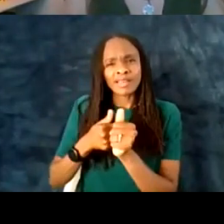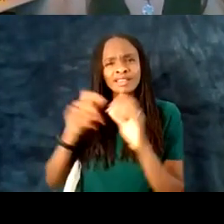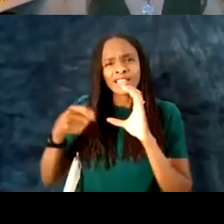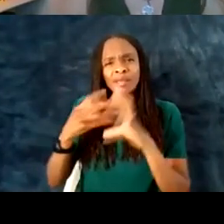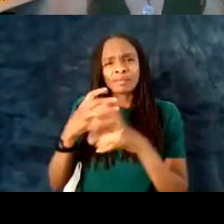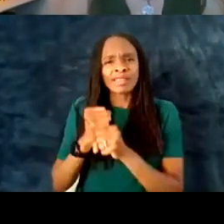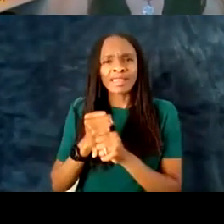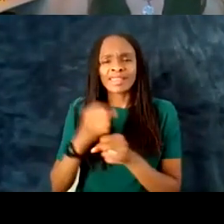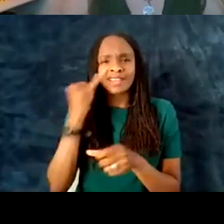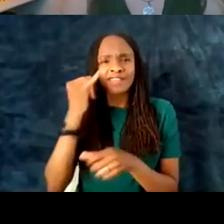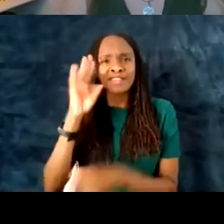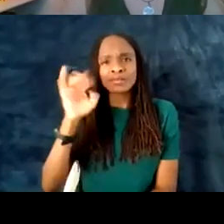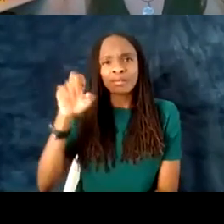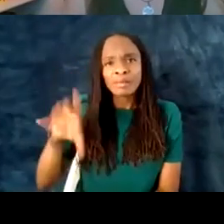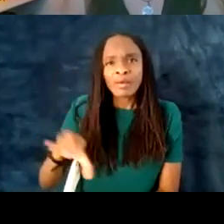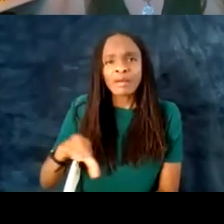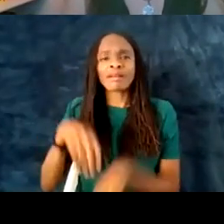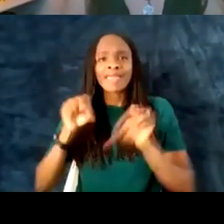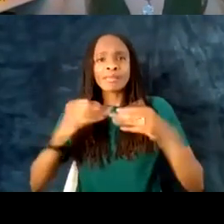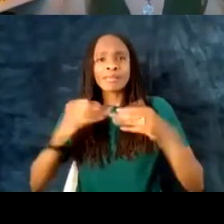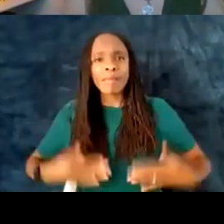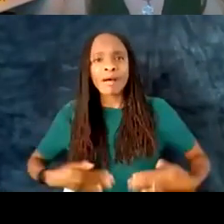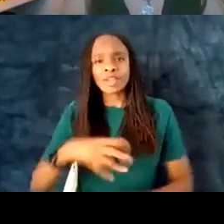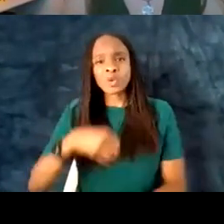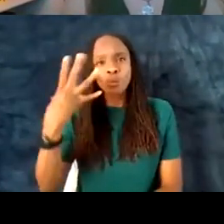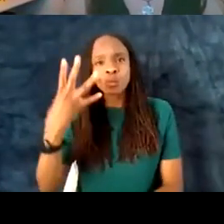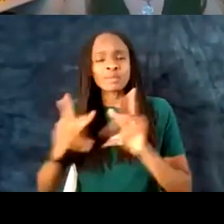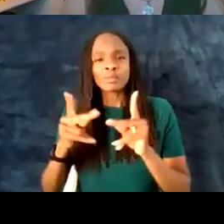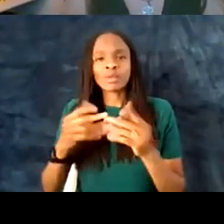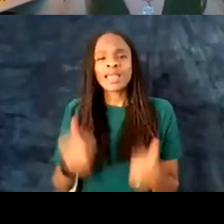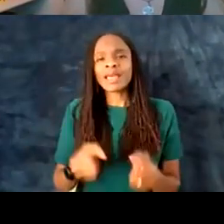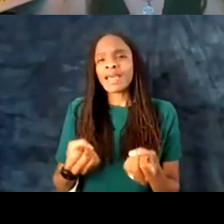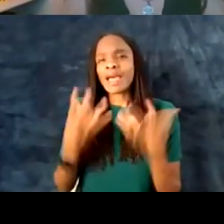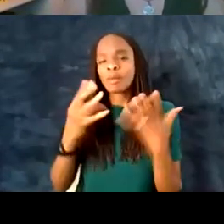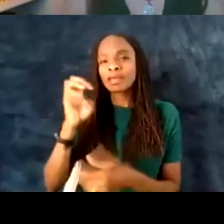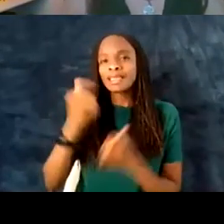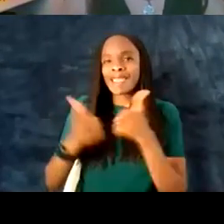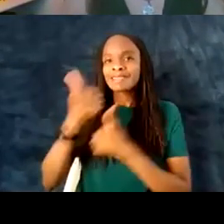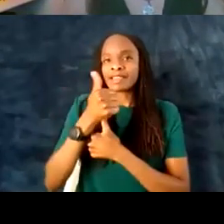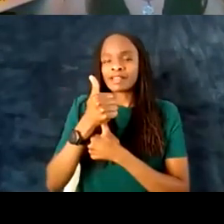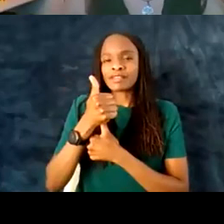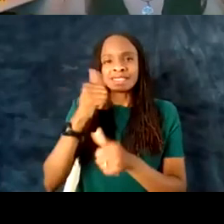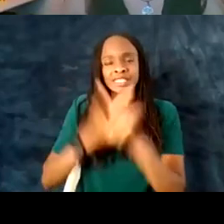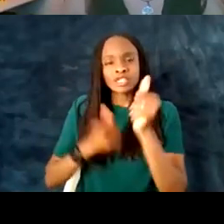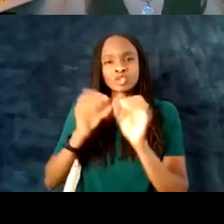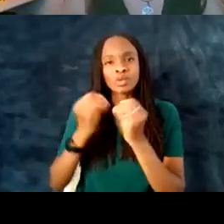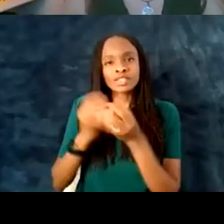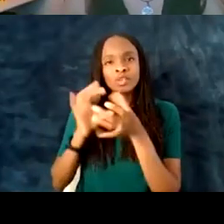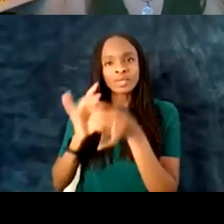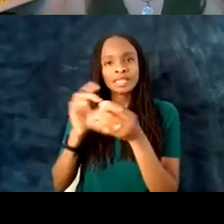relation to their able-bodied or white counterparts? How many of the executives at each of those organizations related to our film